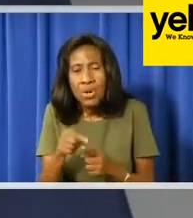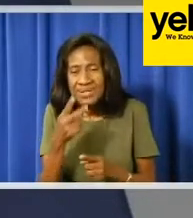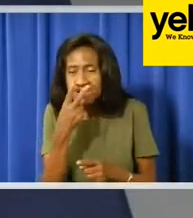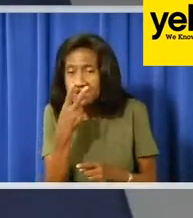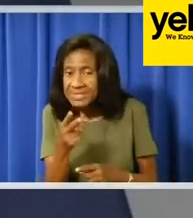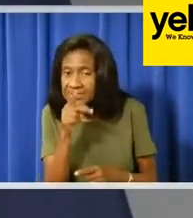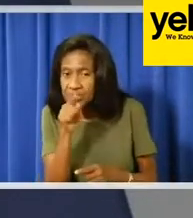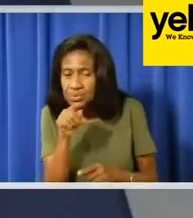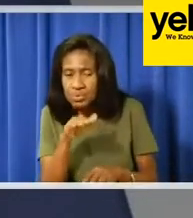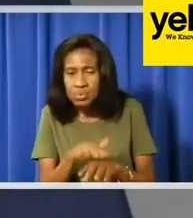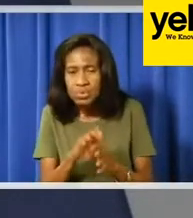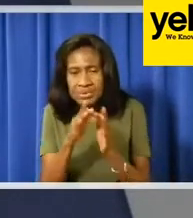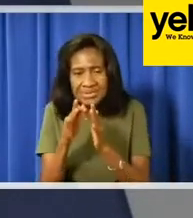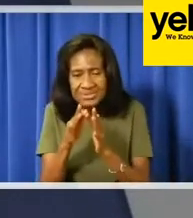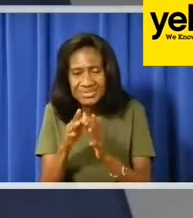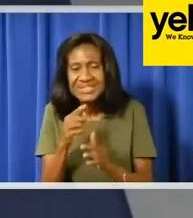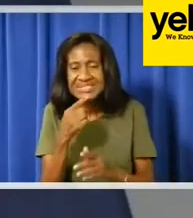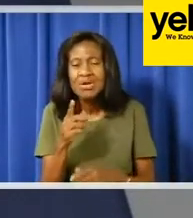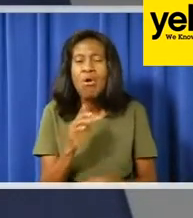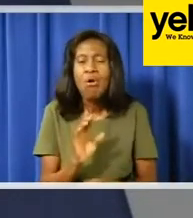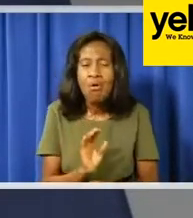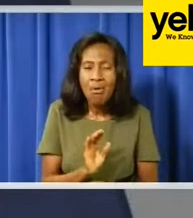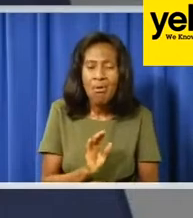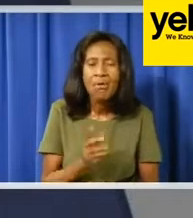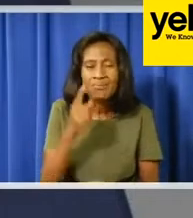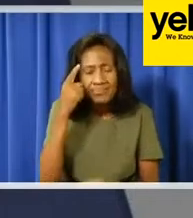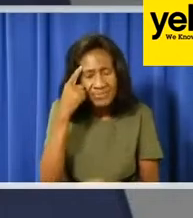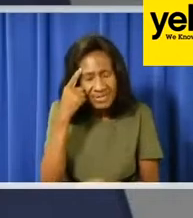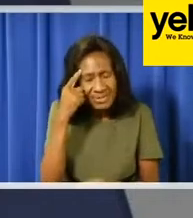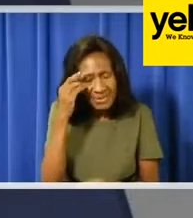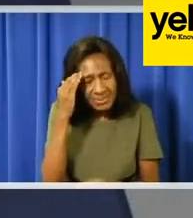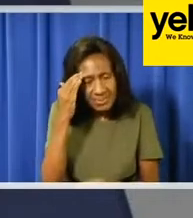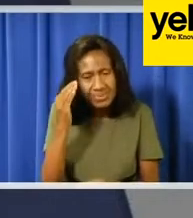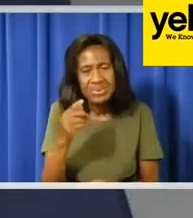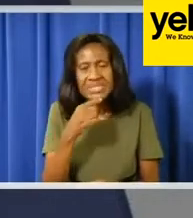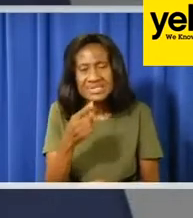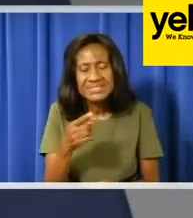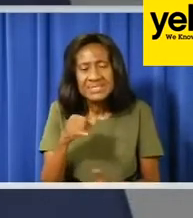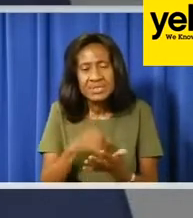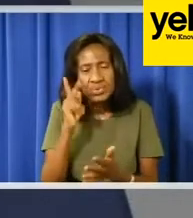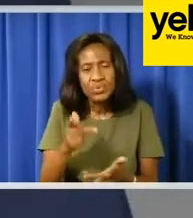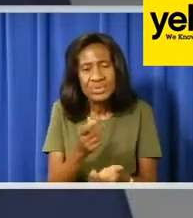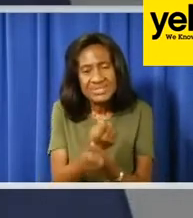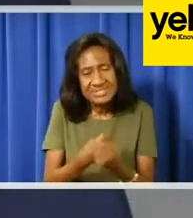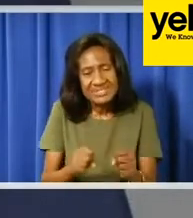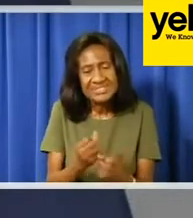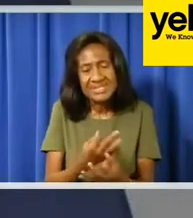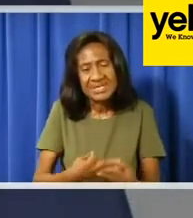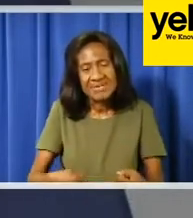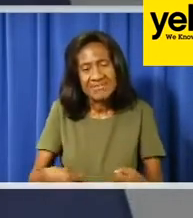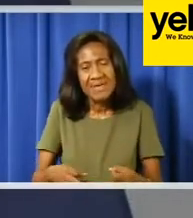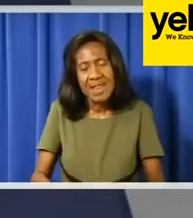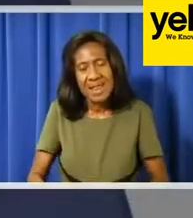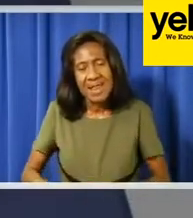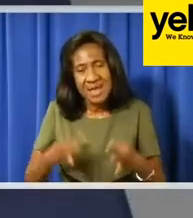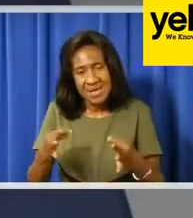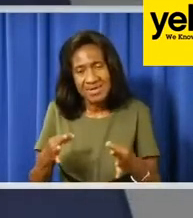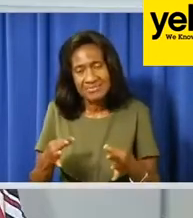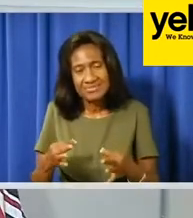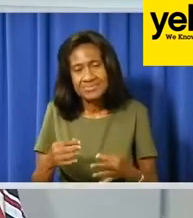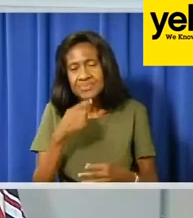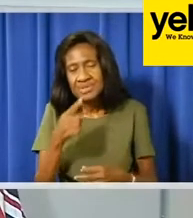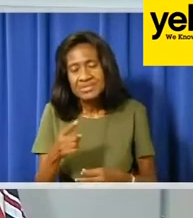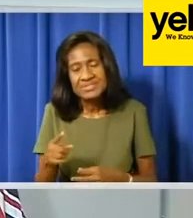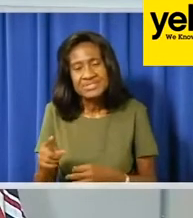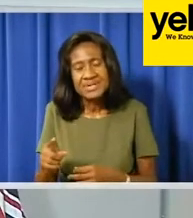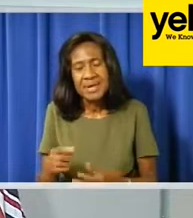words to make them do the right thing. This is about saving lives. So we ask you to help us do the right thing. Thank you.